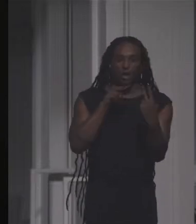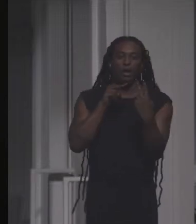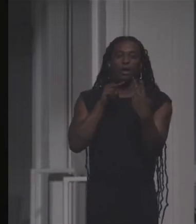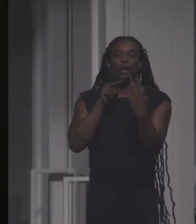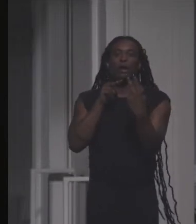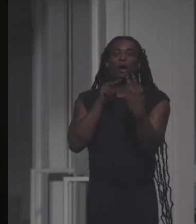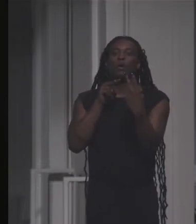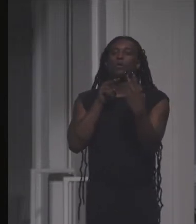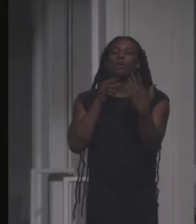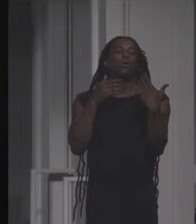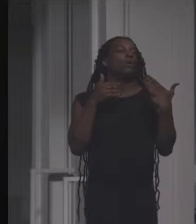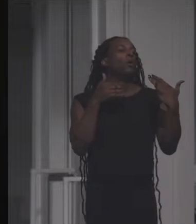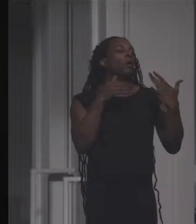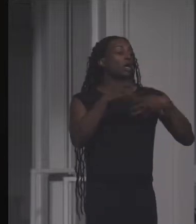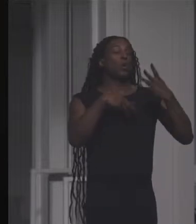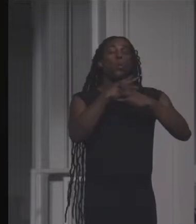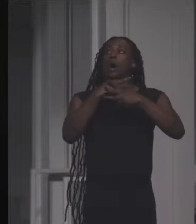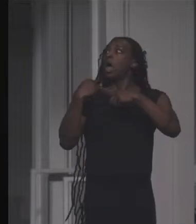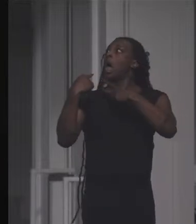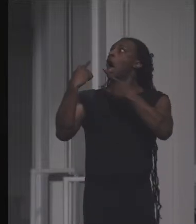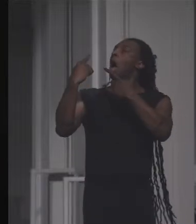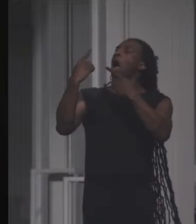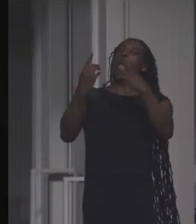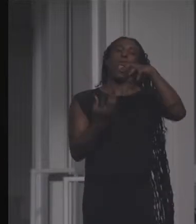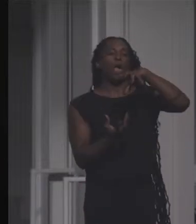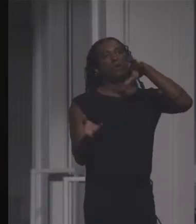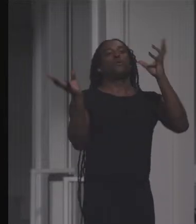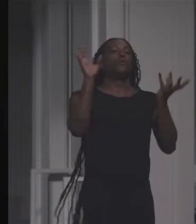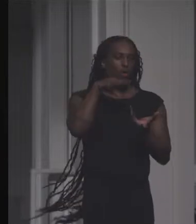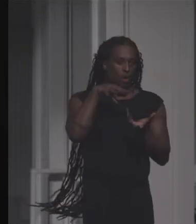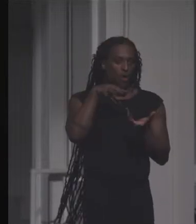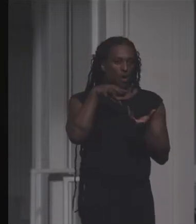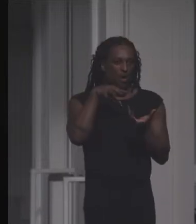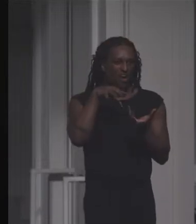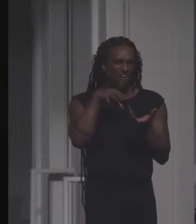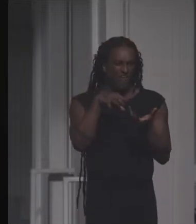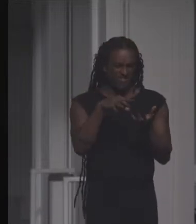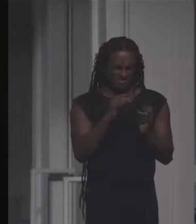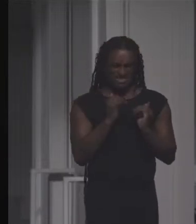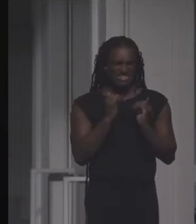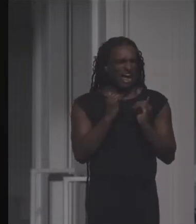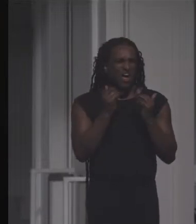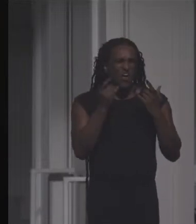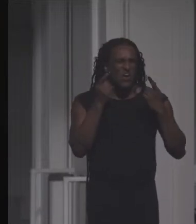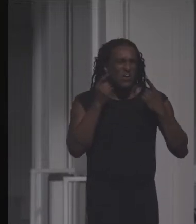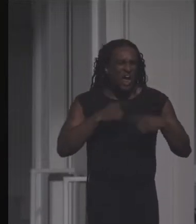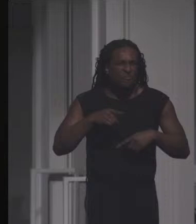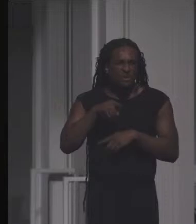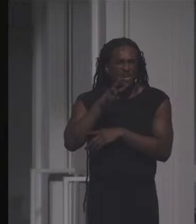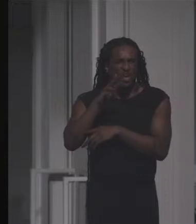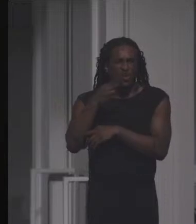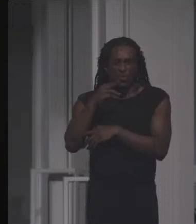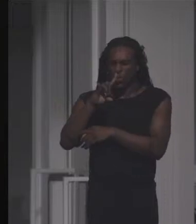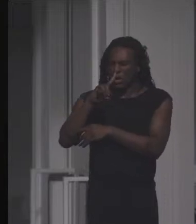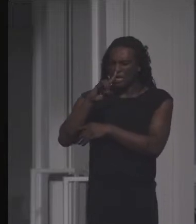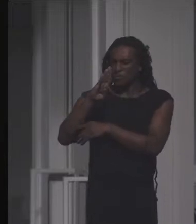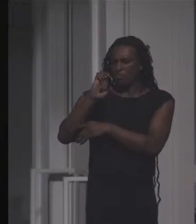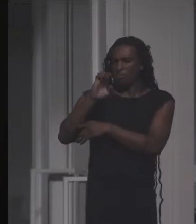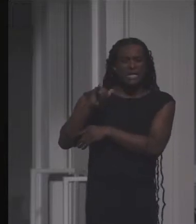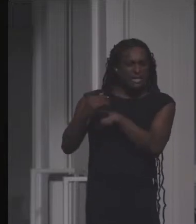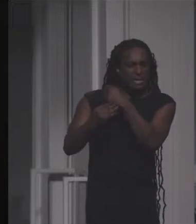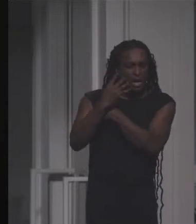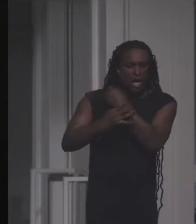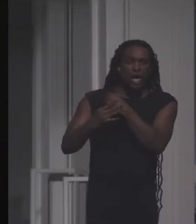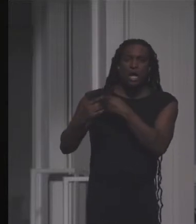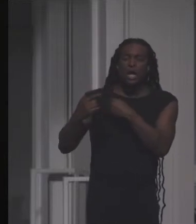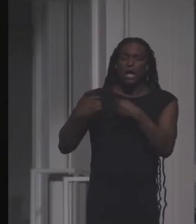has changed. And something very like that happened to me at Whitby. When I crossed the Abbey threshold,